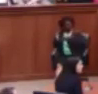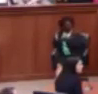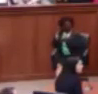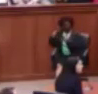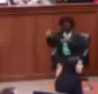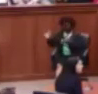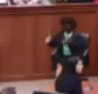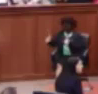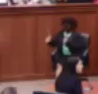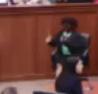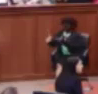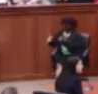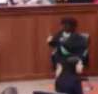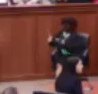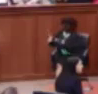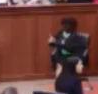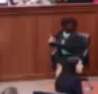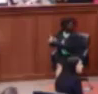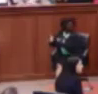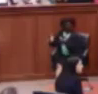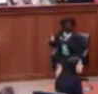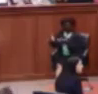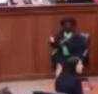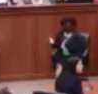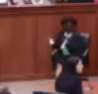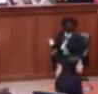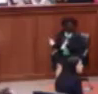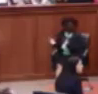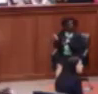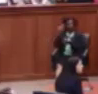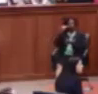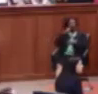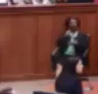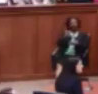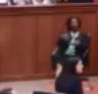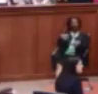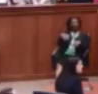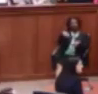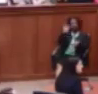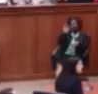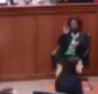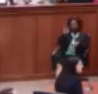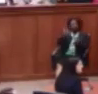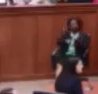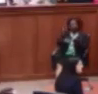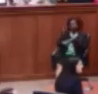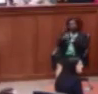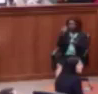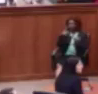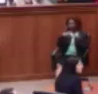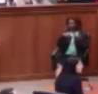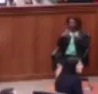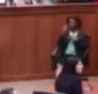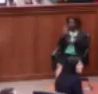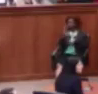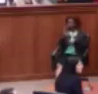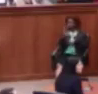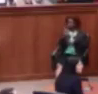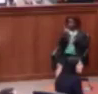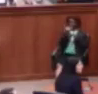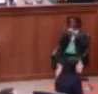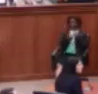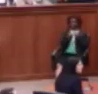contract with someone to find a superintendent when the two finalists did not accept the